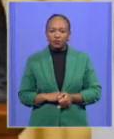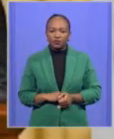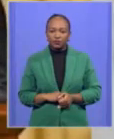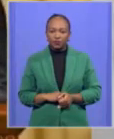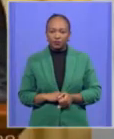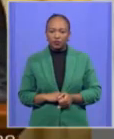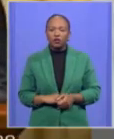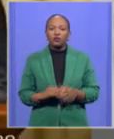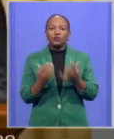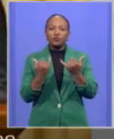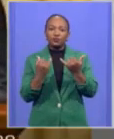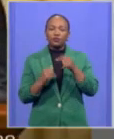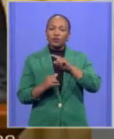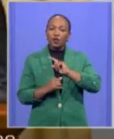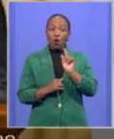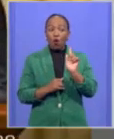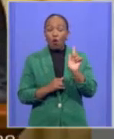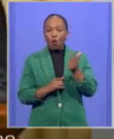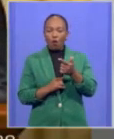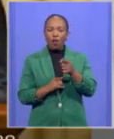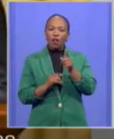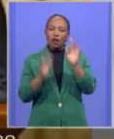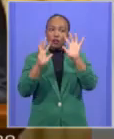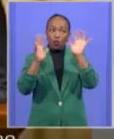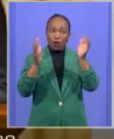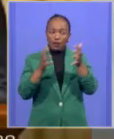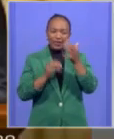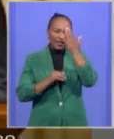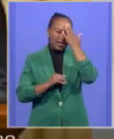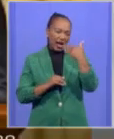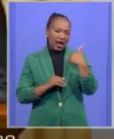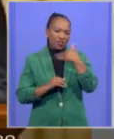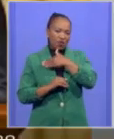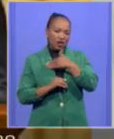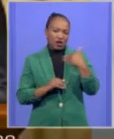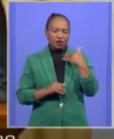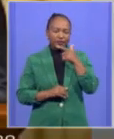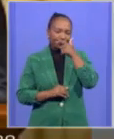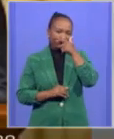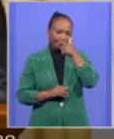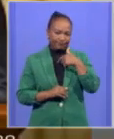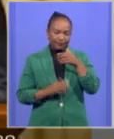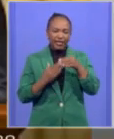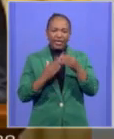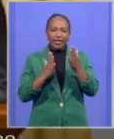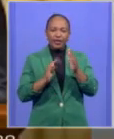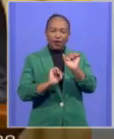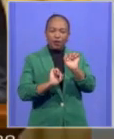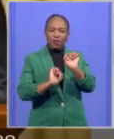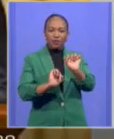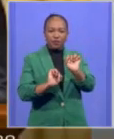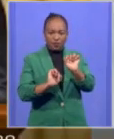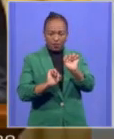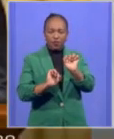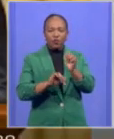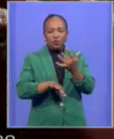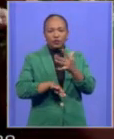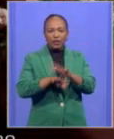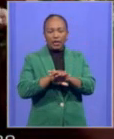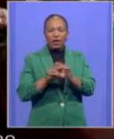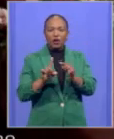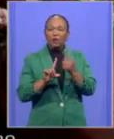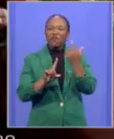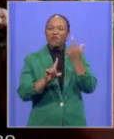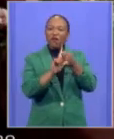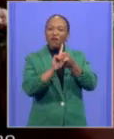Catholics and people of all faiths are saddened today by the passing of a spiritual leader who sought to unite humanity.